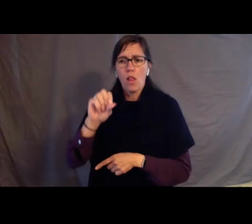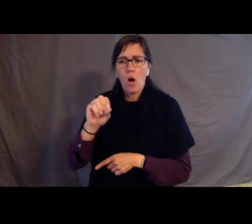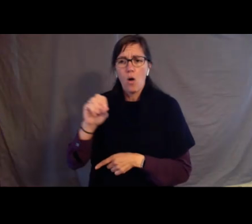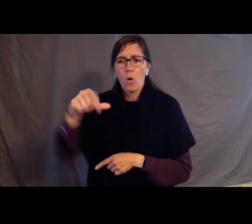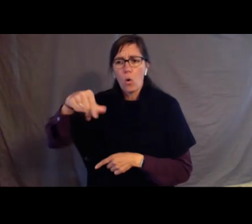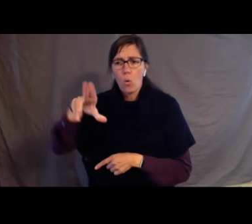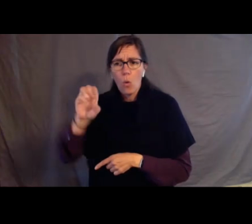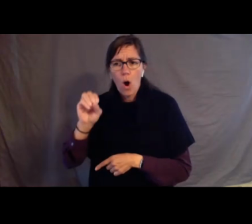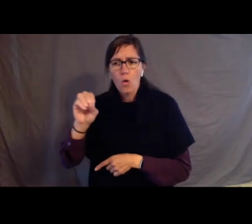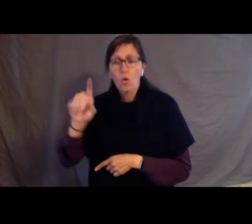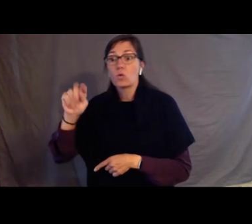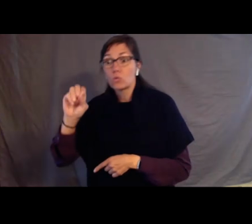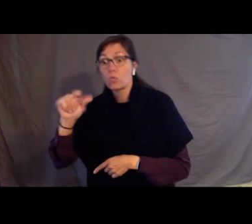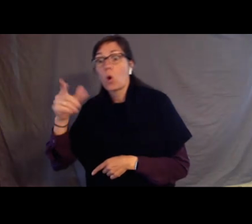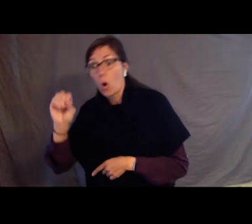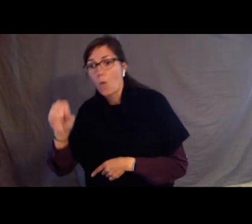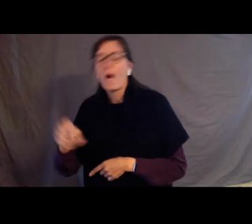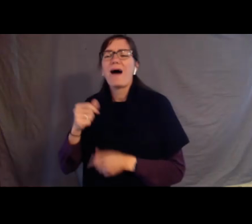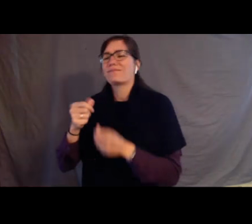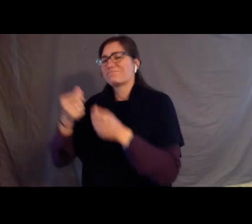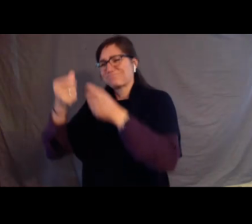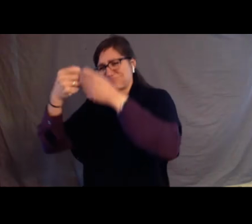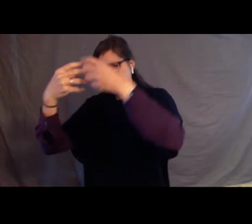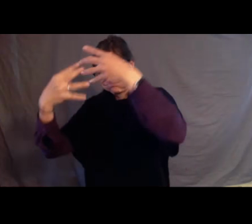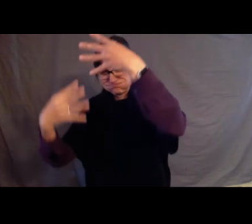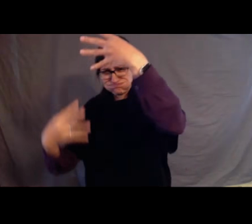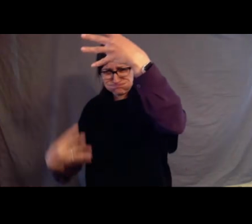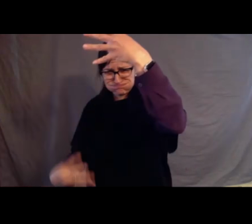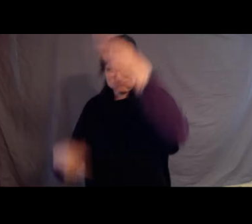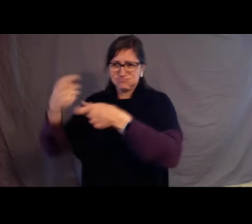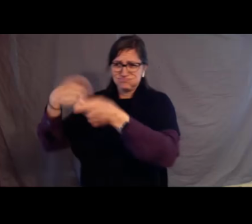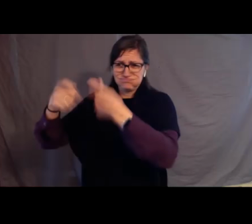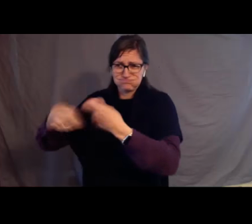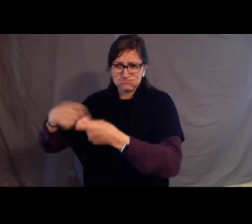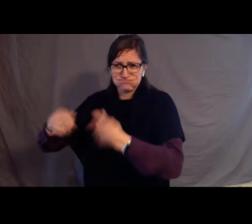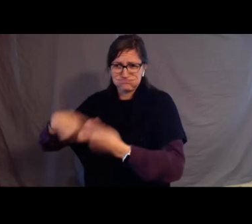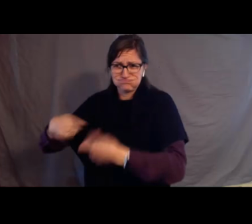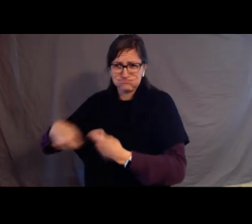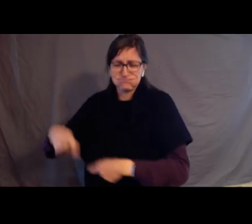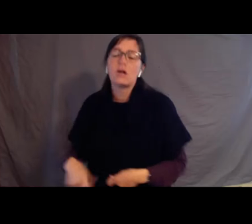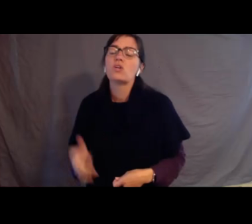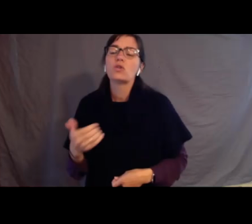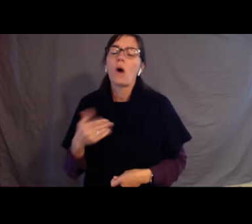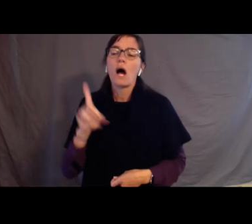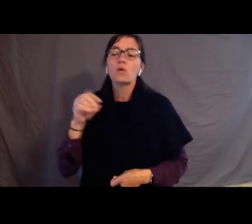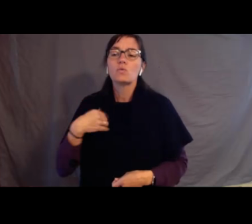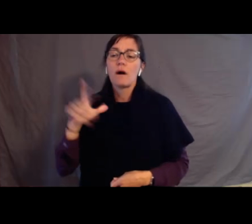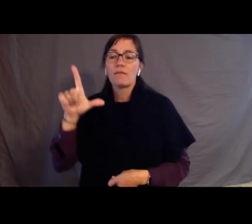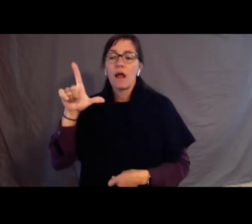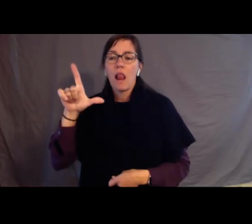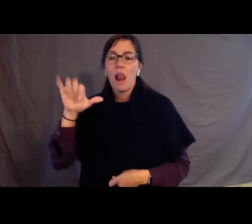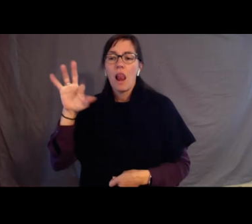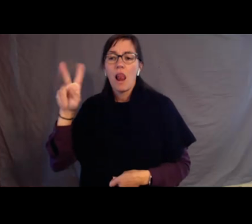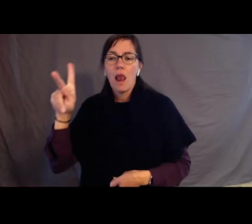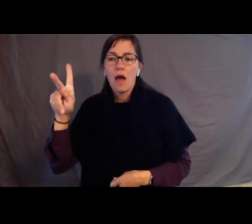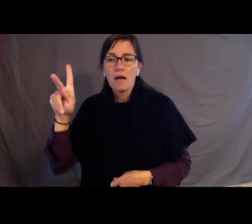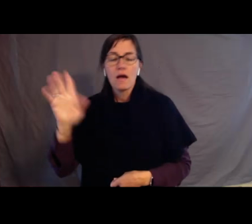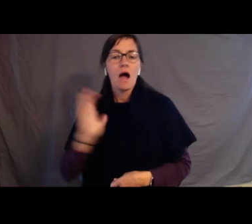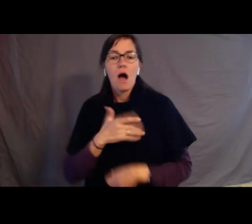just a huge array, and I've indicated a link in the resource section of this presentation that has a whole